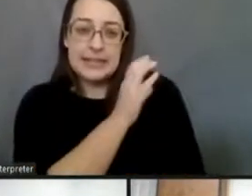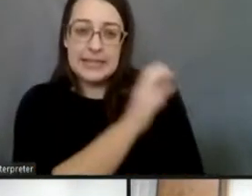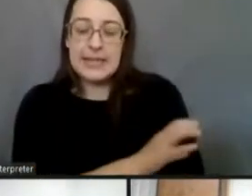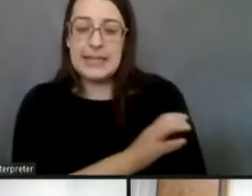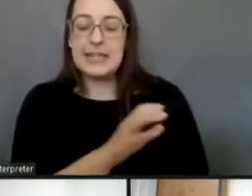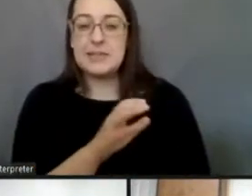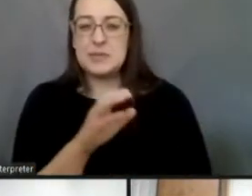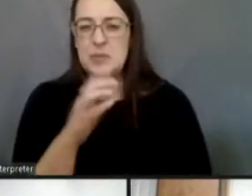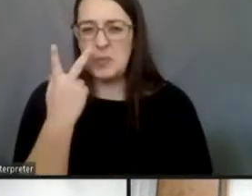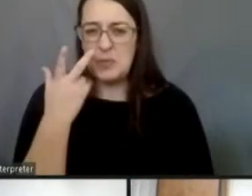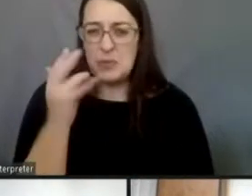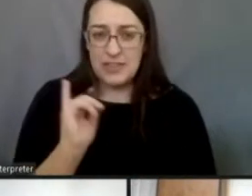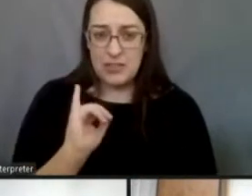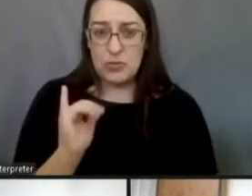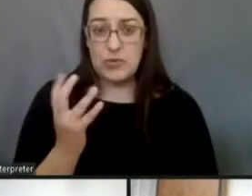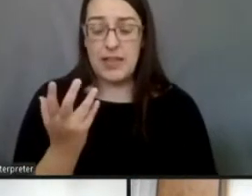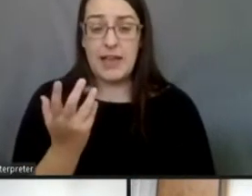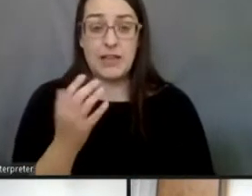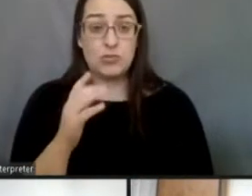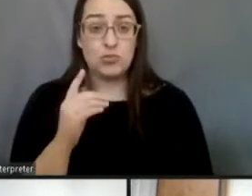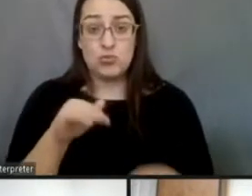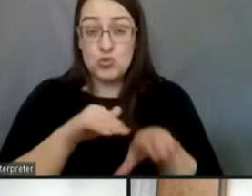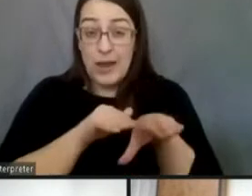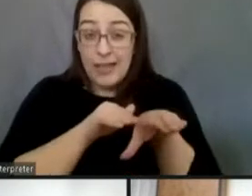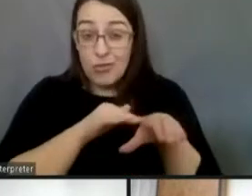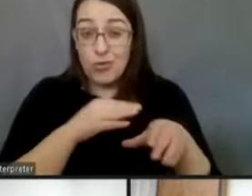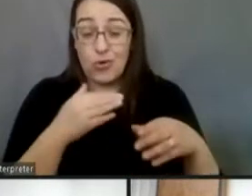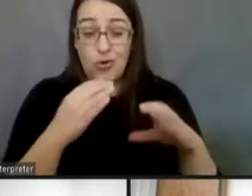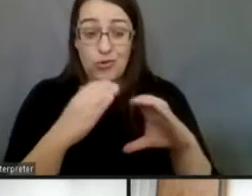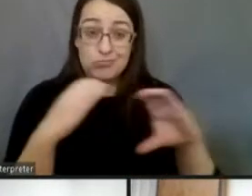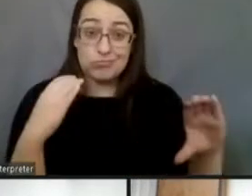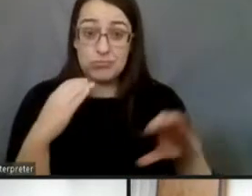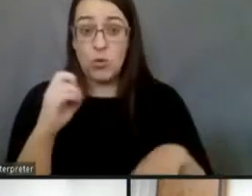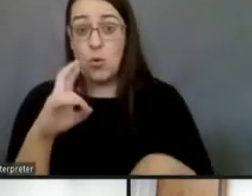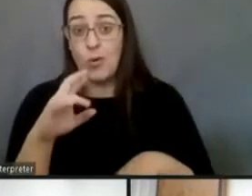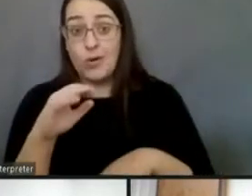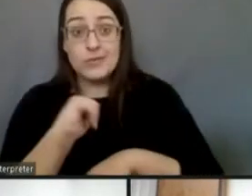look like? What, is it a trailer? Is it at a church?